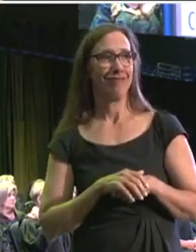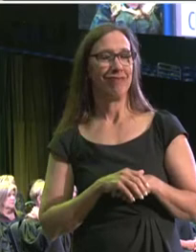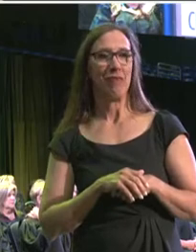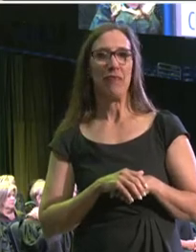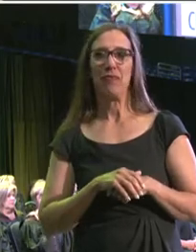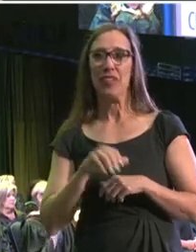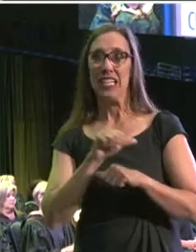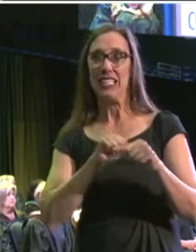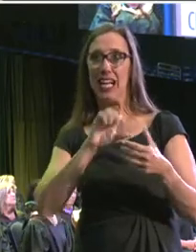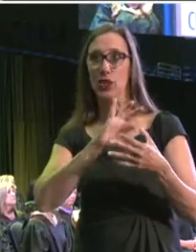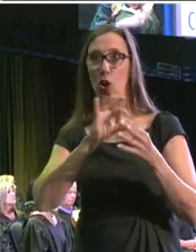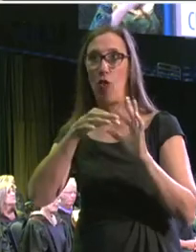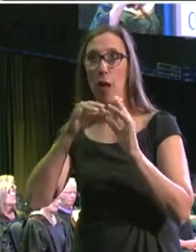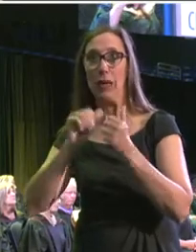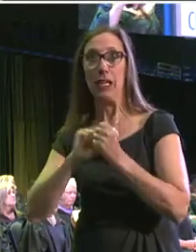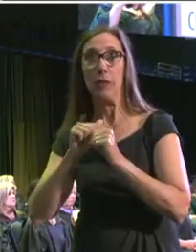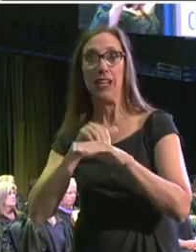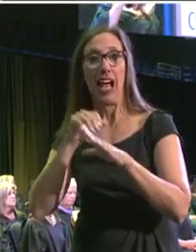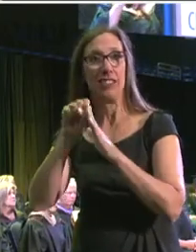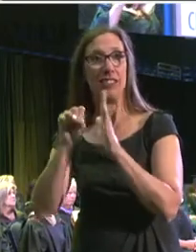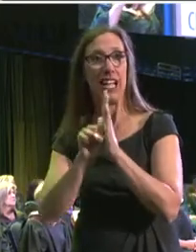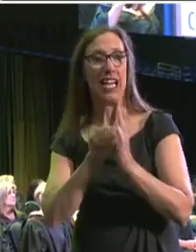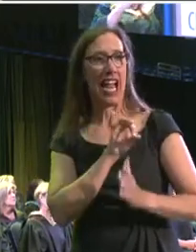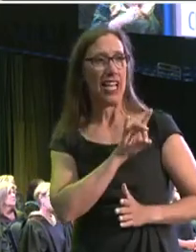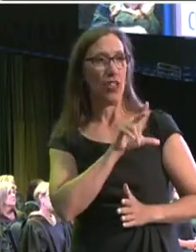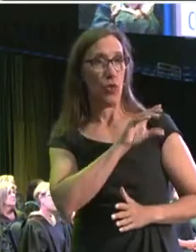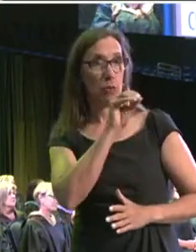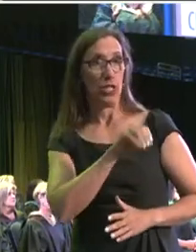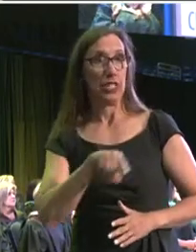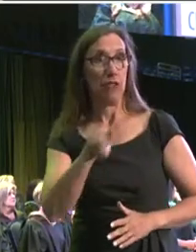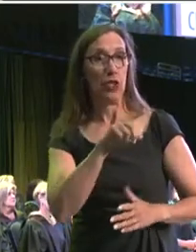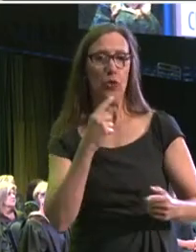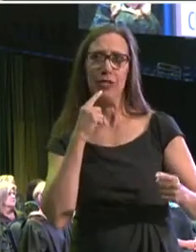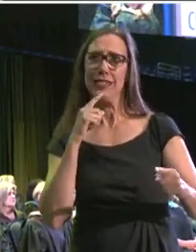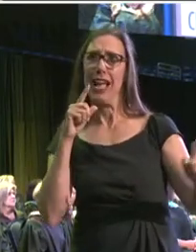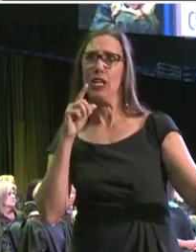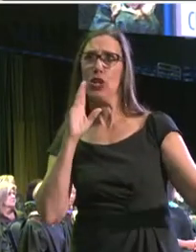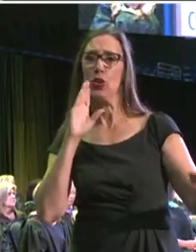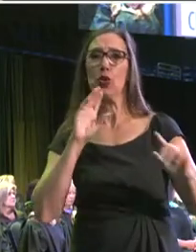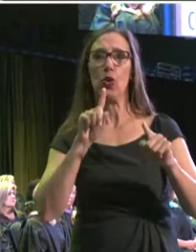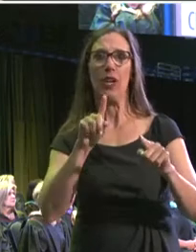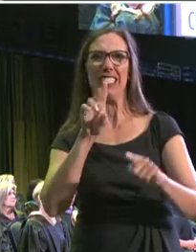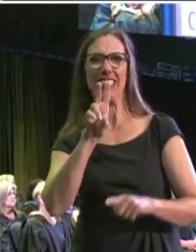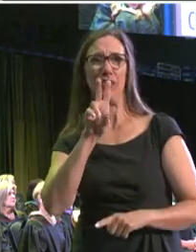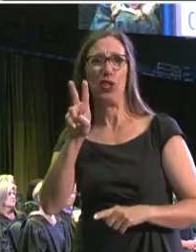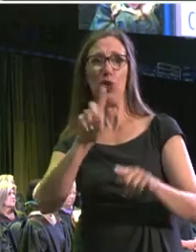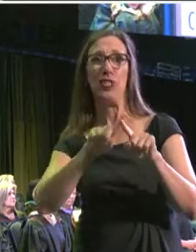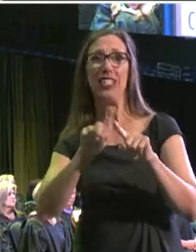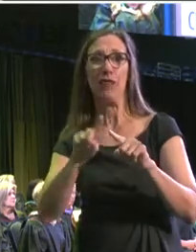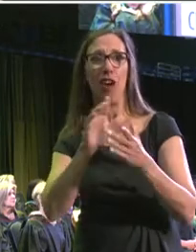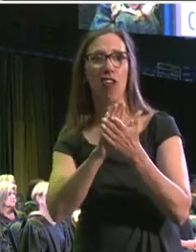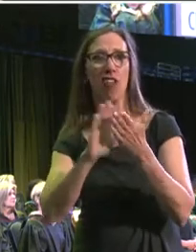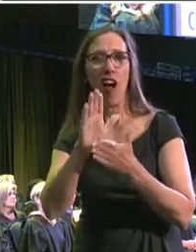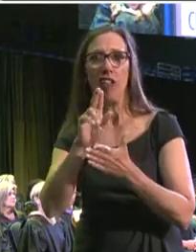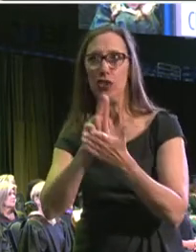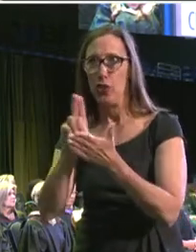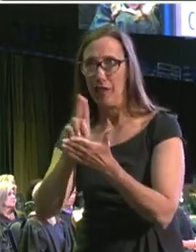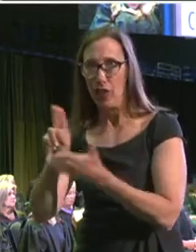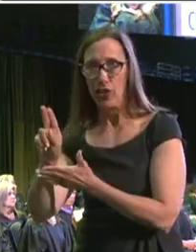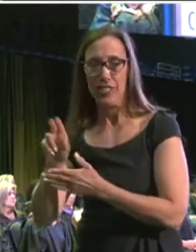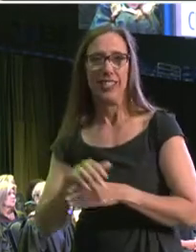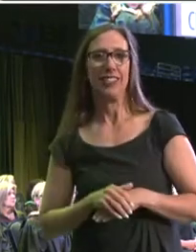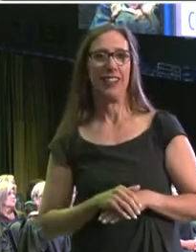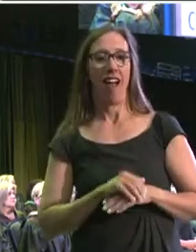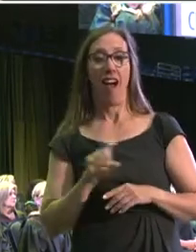Our science Olympiad competed at state. 83% of you declared that you are off to 72 different colleges and